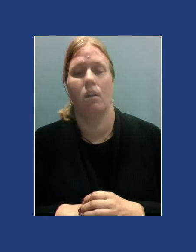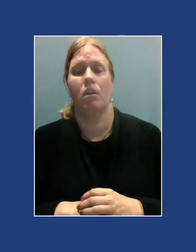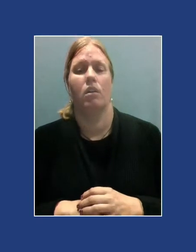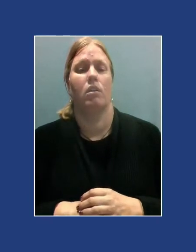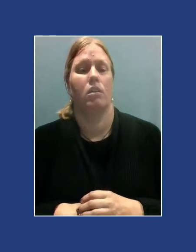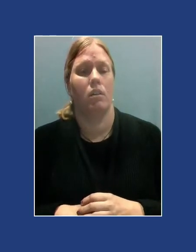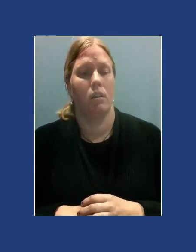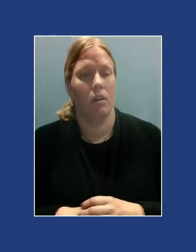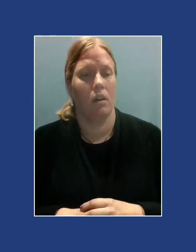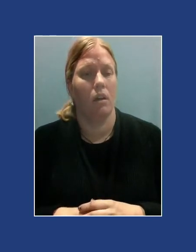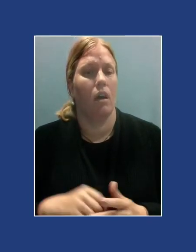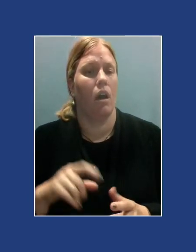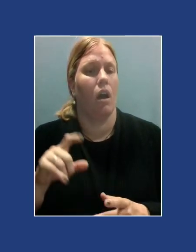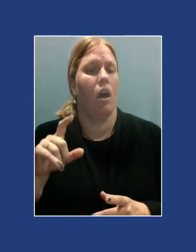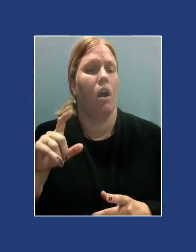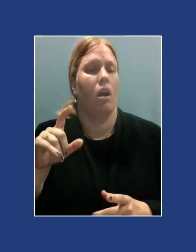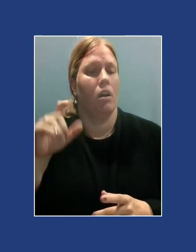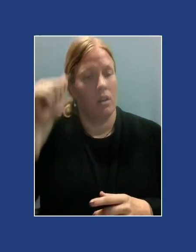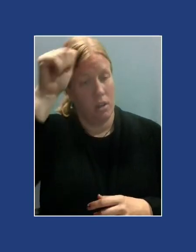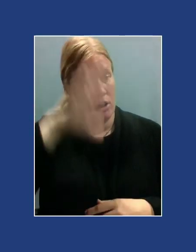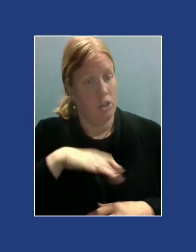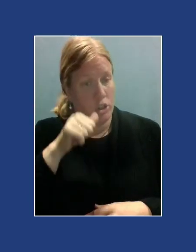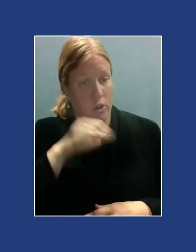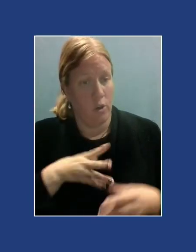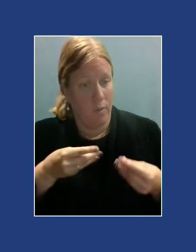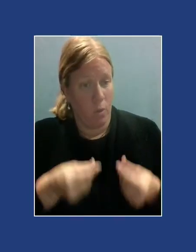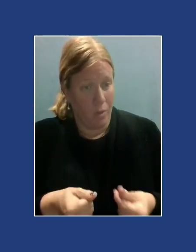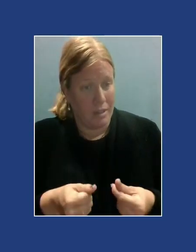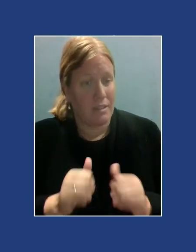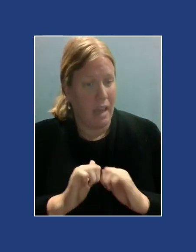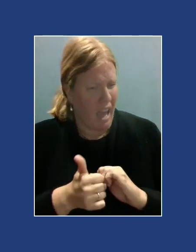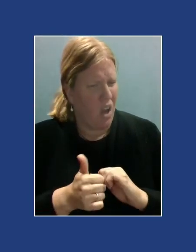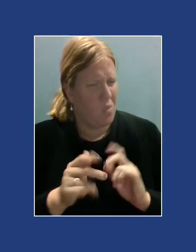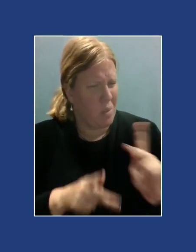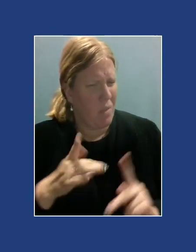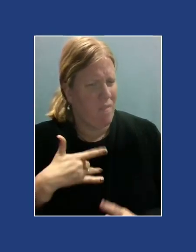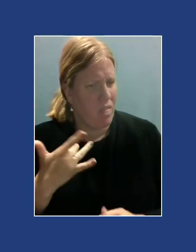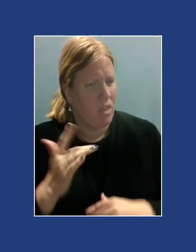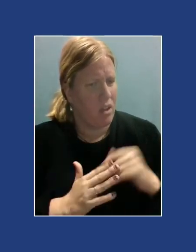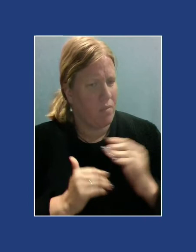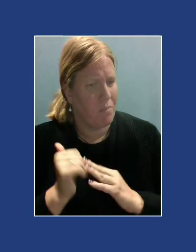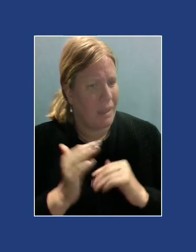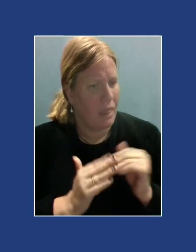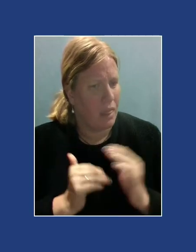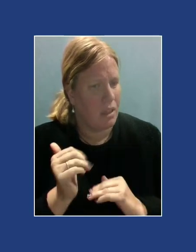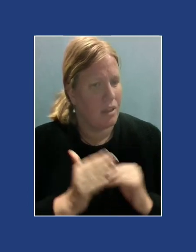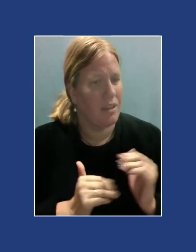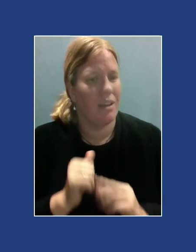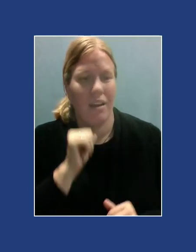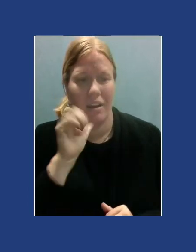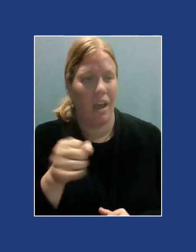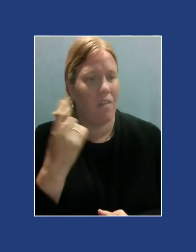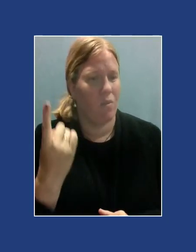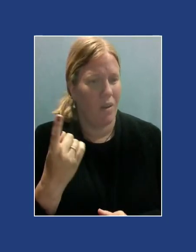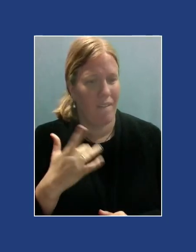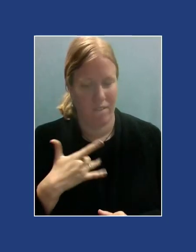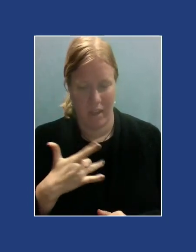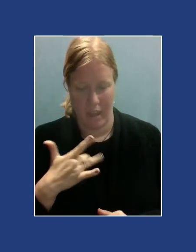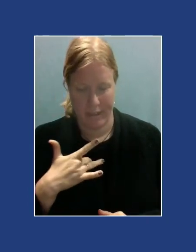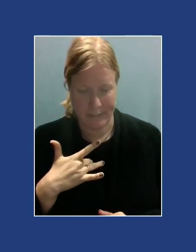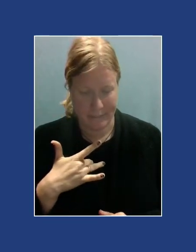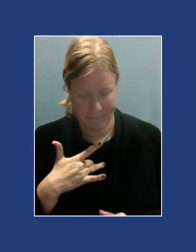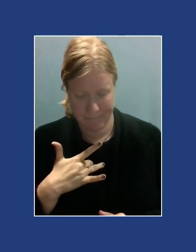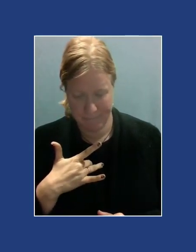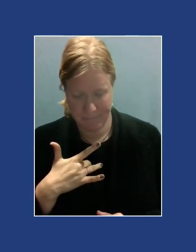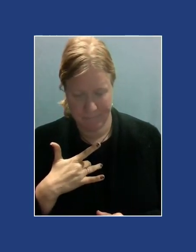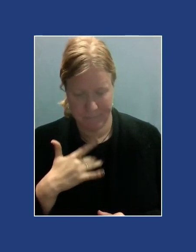Gender fluidity is how most people feel comfortable. It's not necessarily the case that everybody's gender identity or expression is going